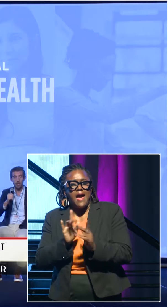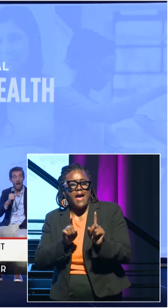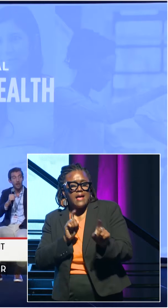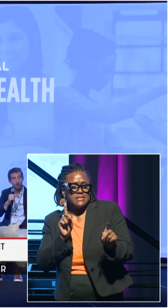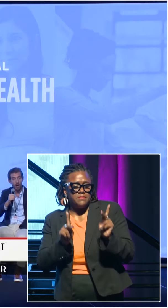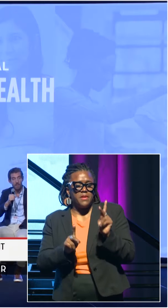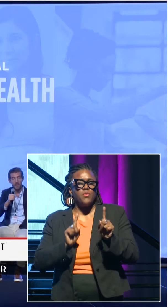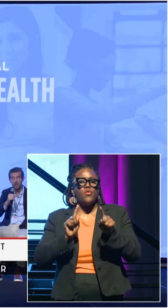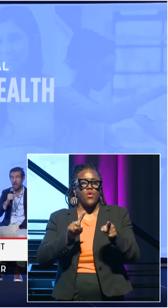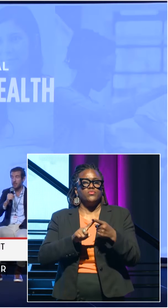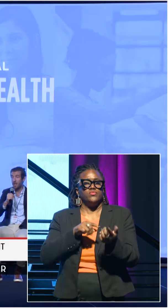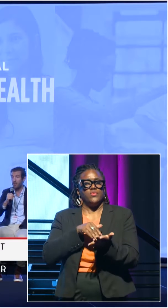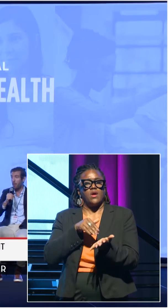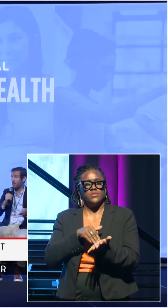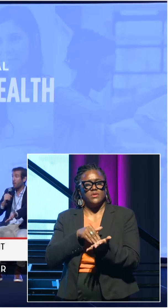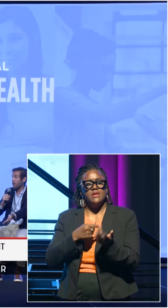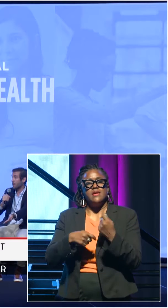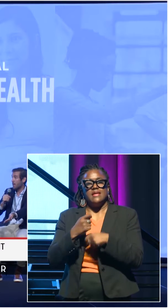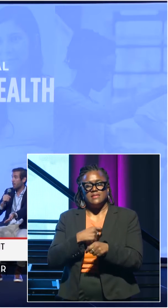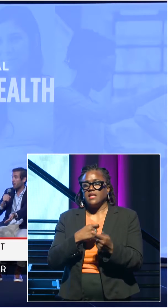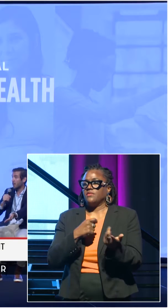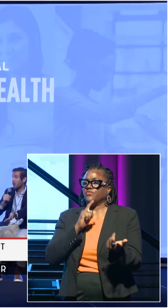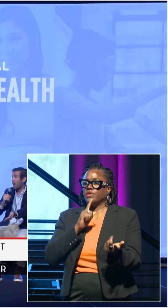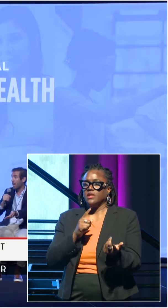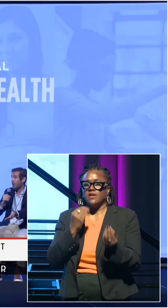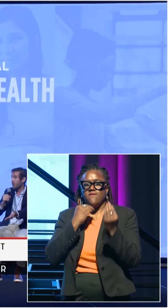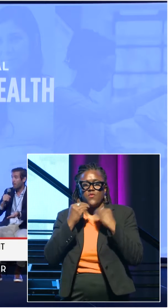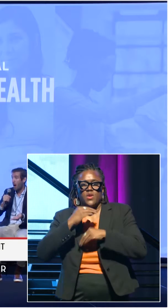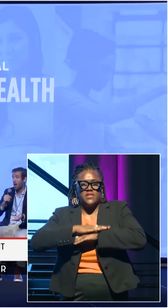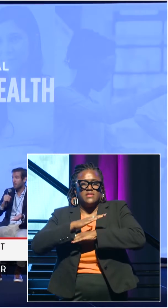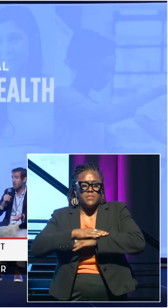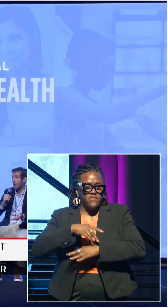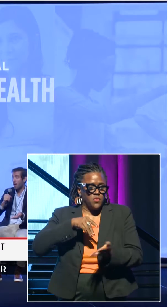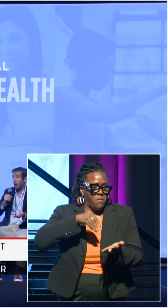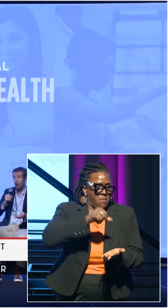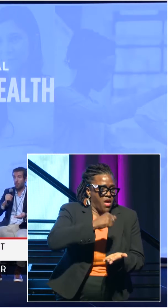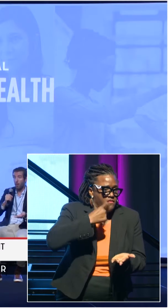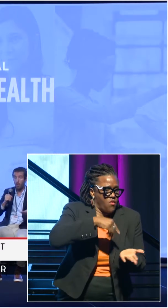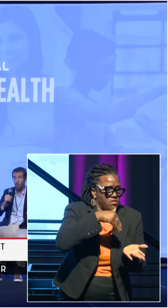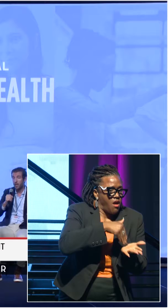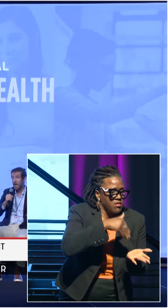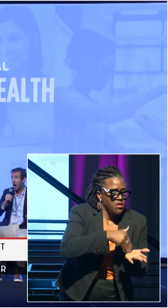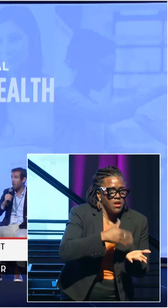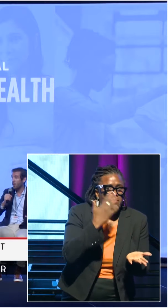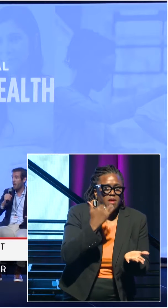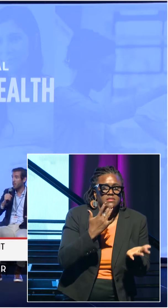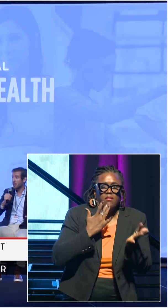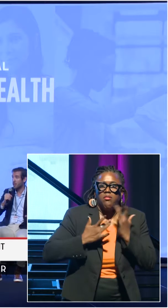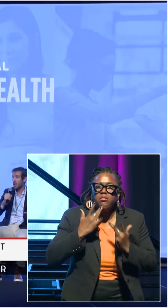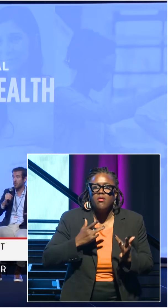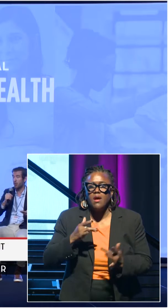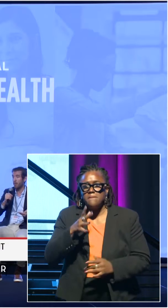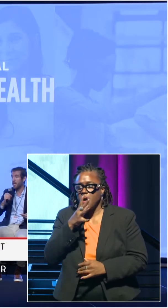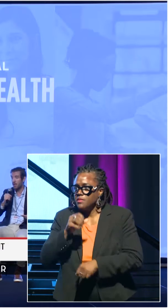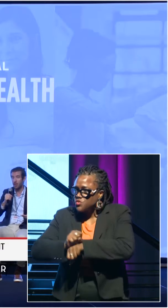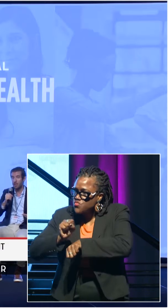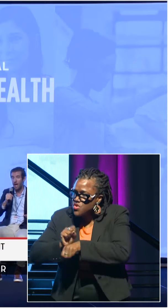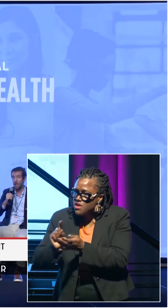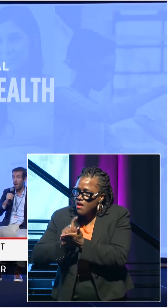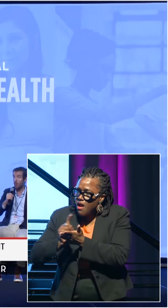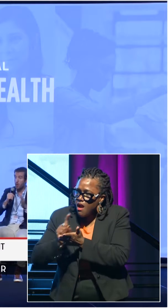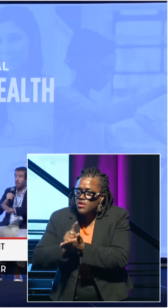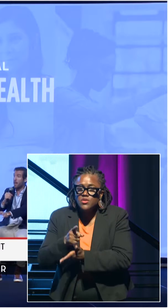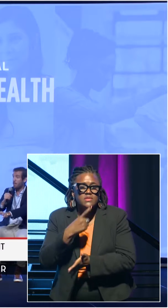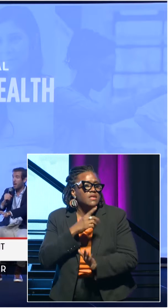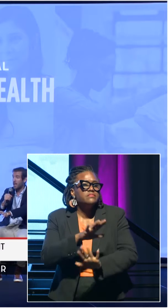to go to the doctor's office instead of putting food on the table, because a lot of our moms are working hourly wages. And so you're basically